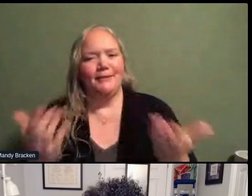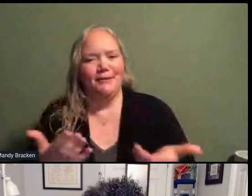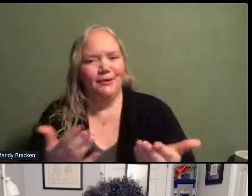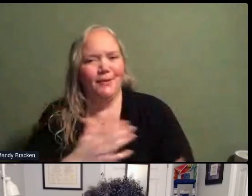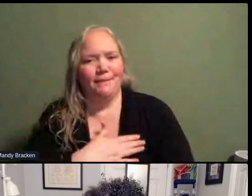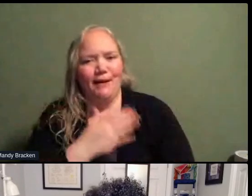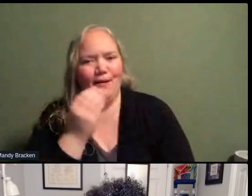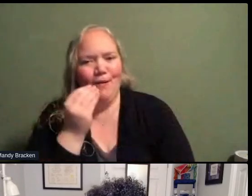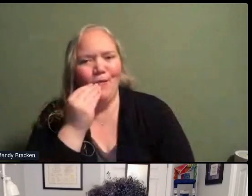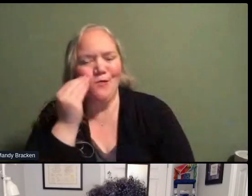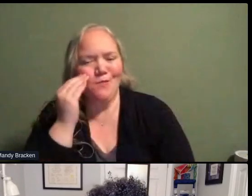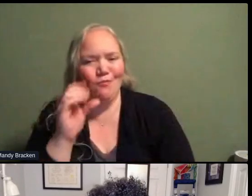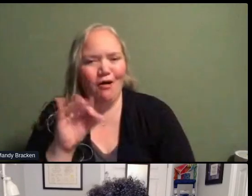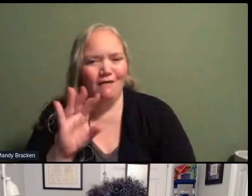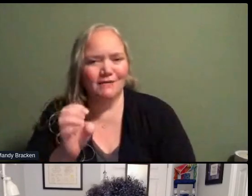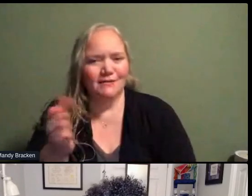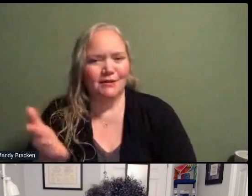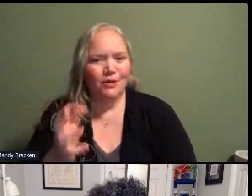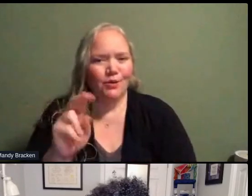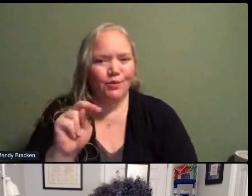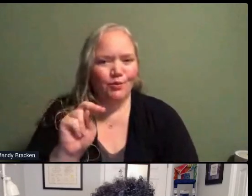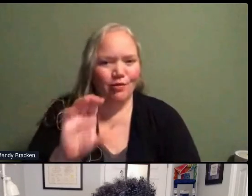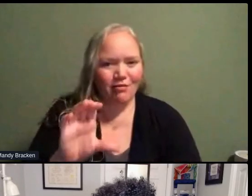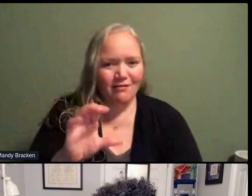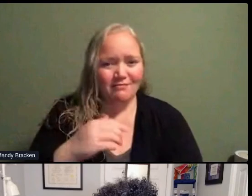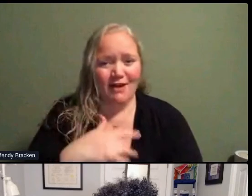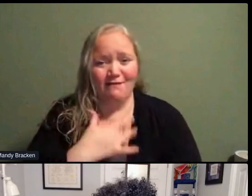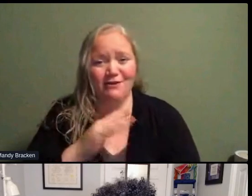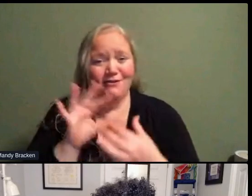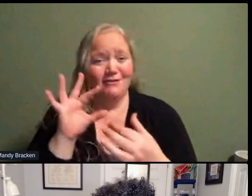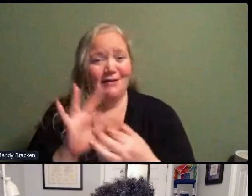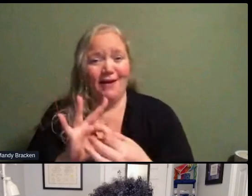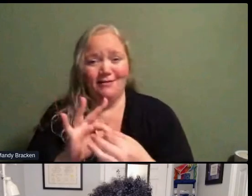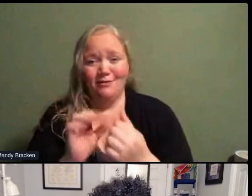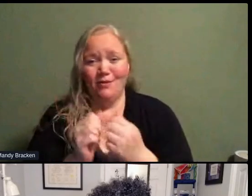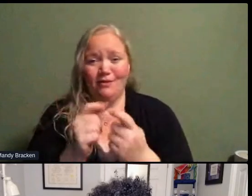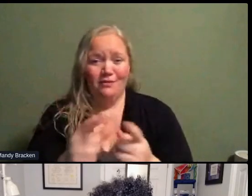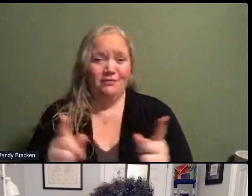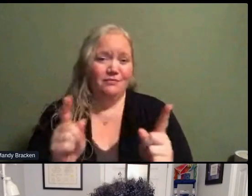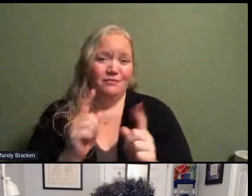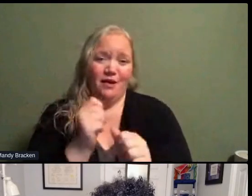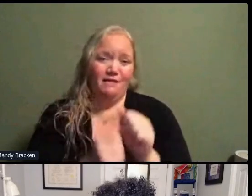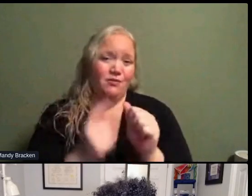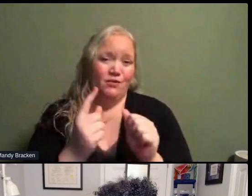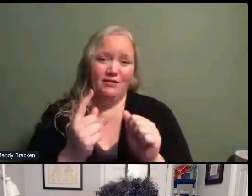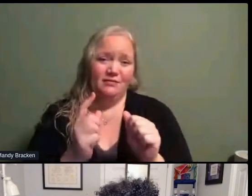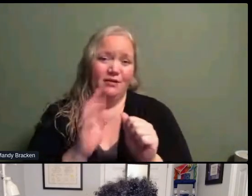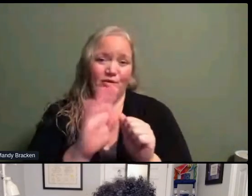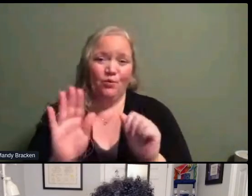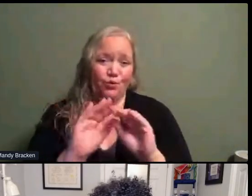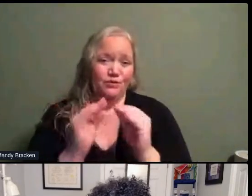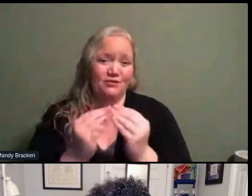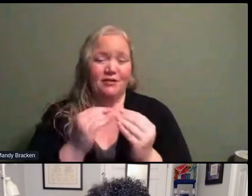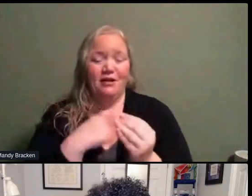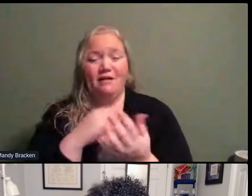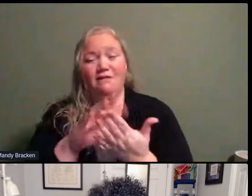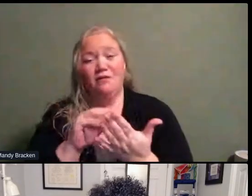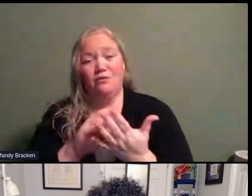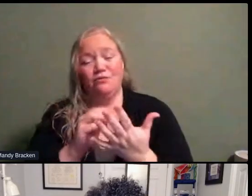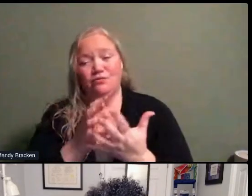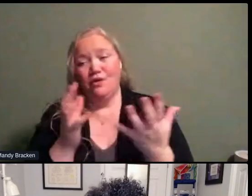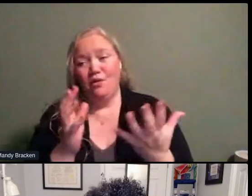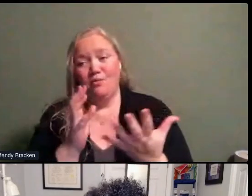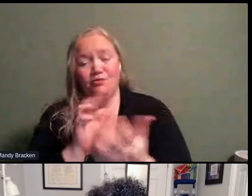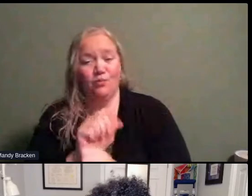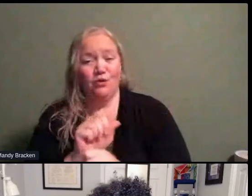pretty connected to all of you and your organizations. And I've learned so much through this process of working with Russell and Rabbi Josh. And I'm really looking